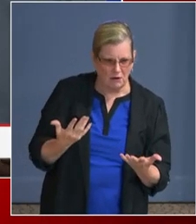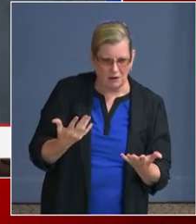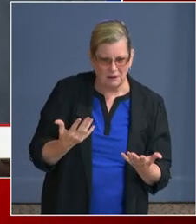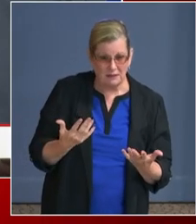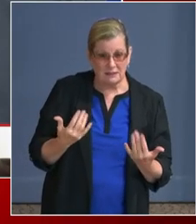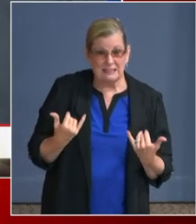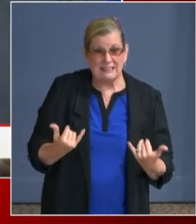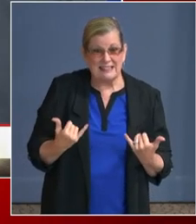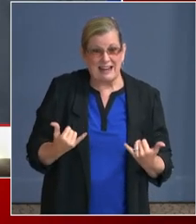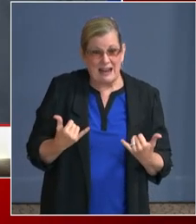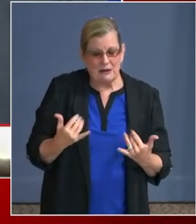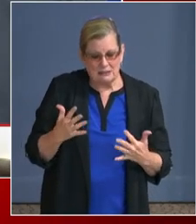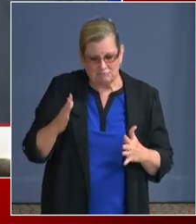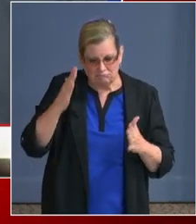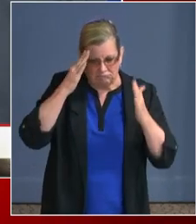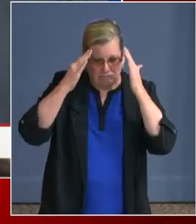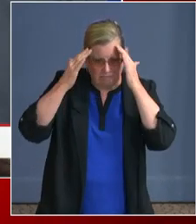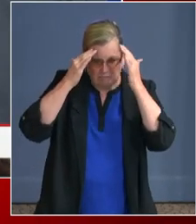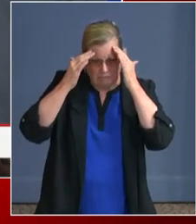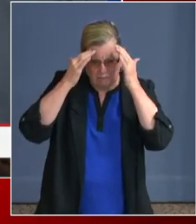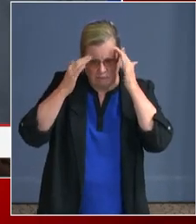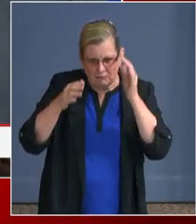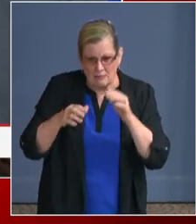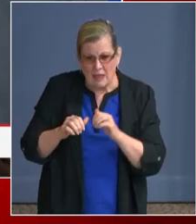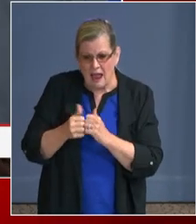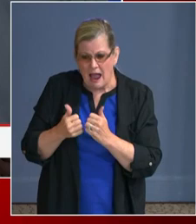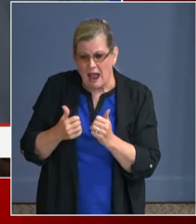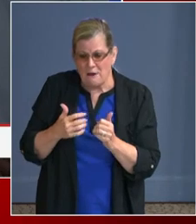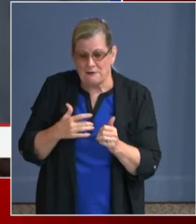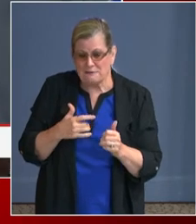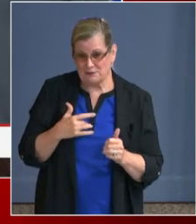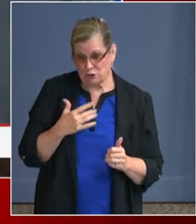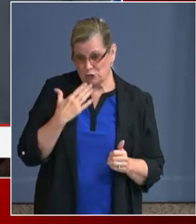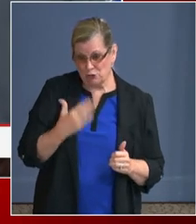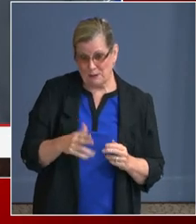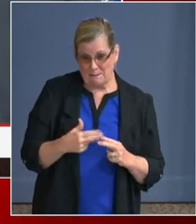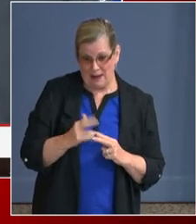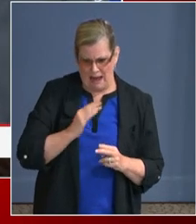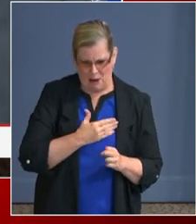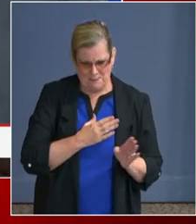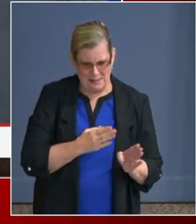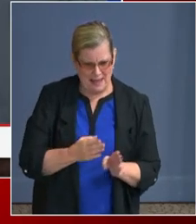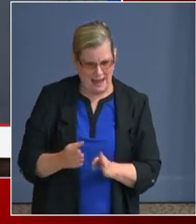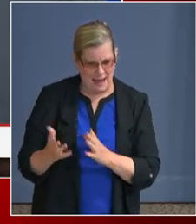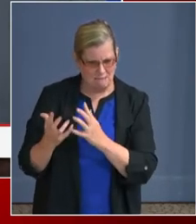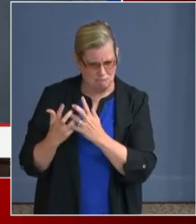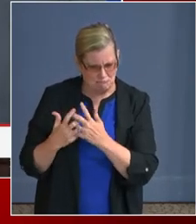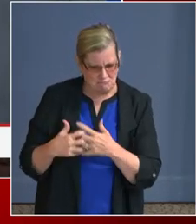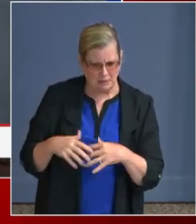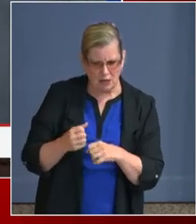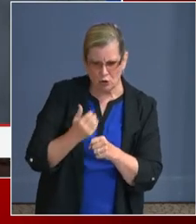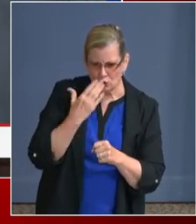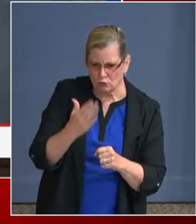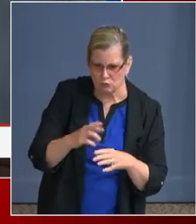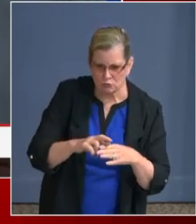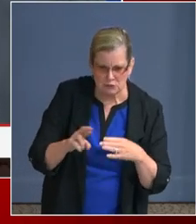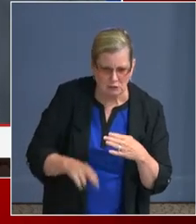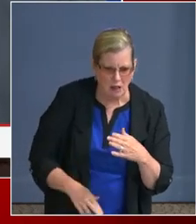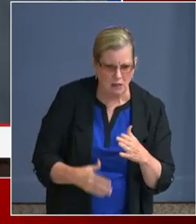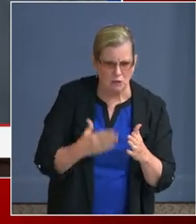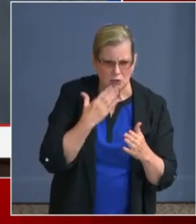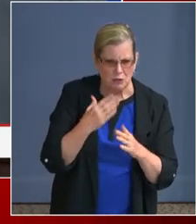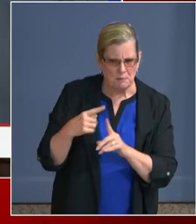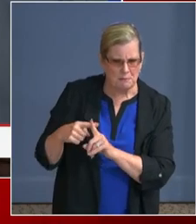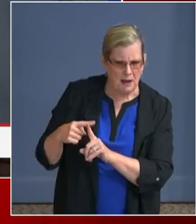we should all feel good that our planning and preparation, our hospital utilization, all